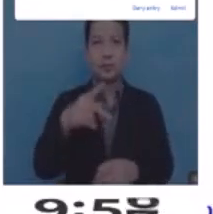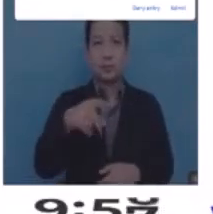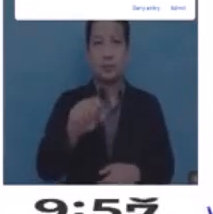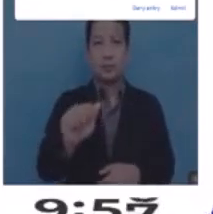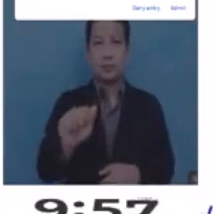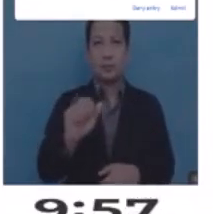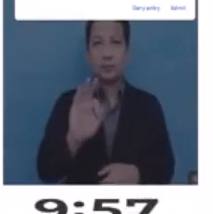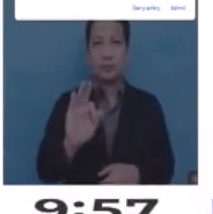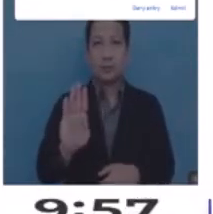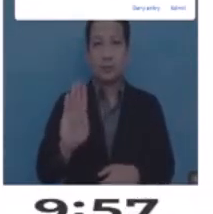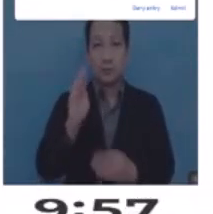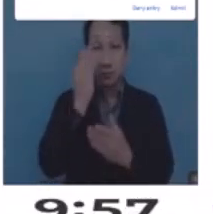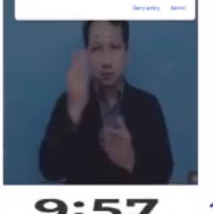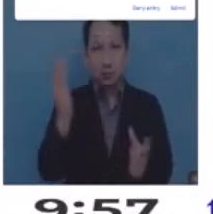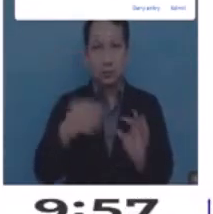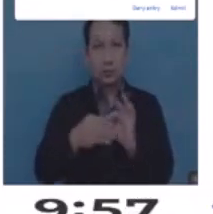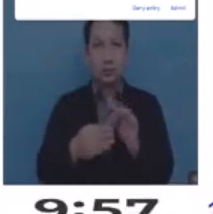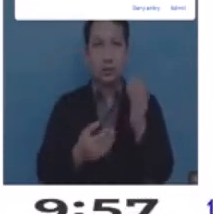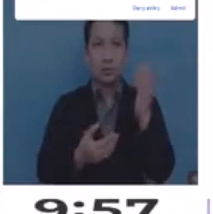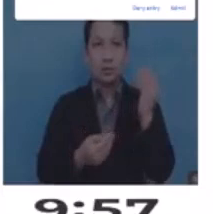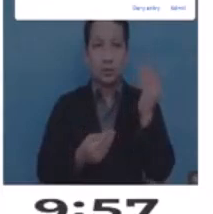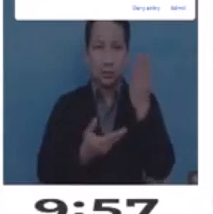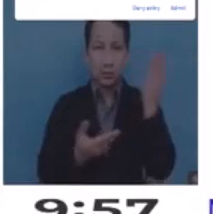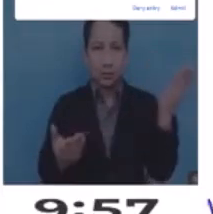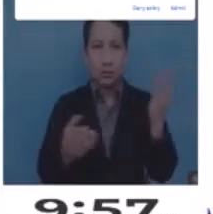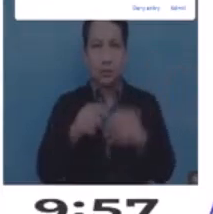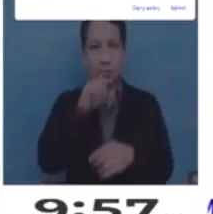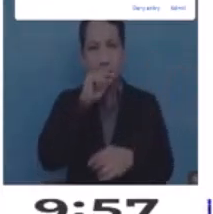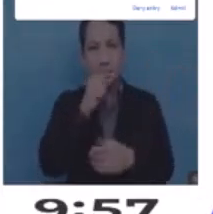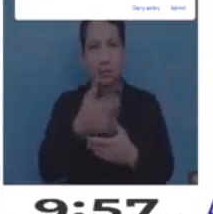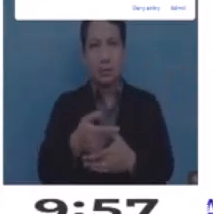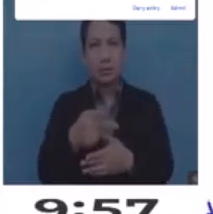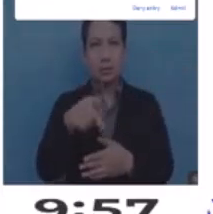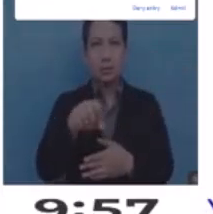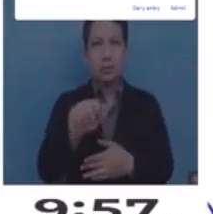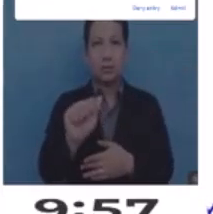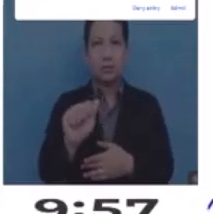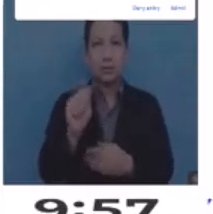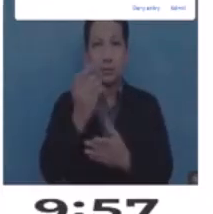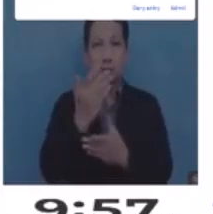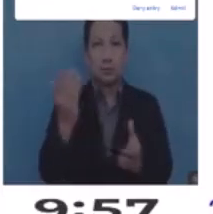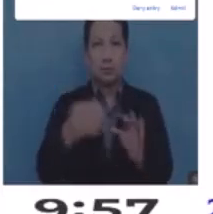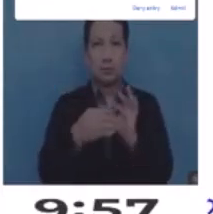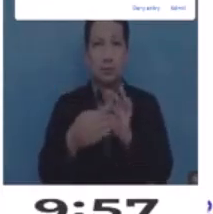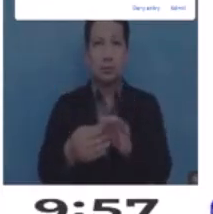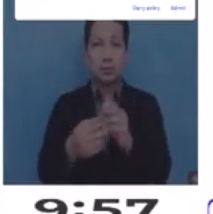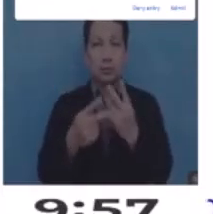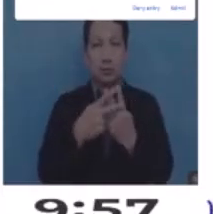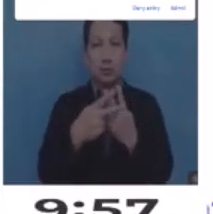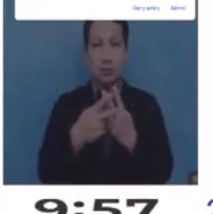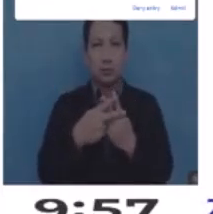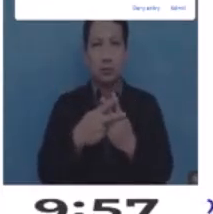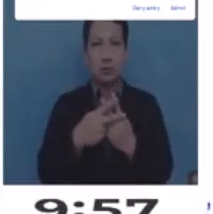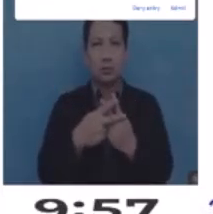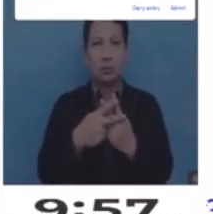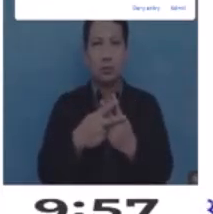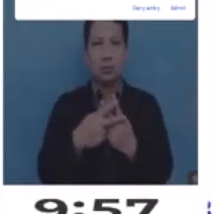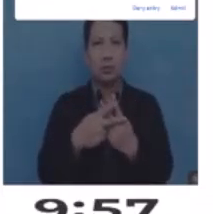page at ang mga updates naman ay tweeted sa PSA Twitter account gamit ang hashtag